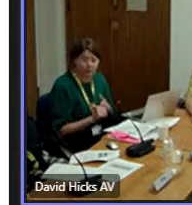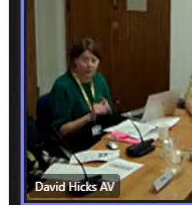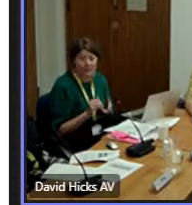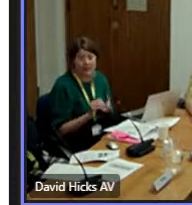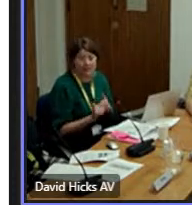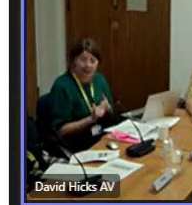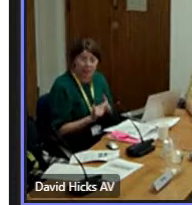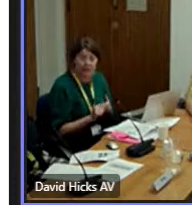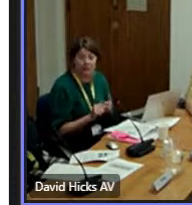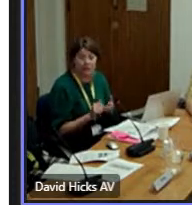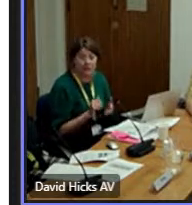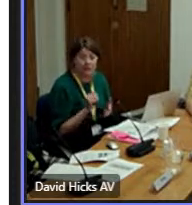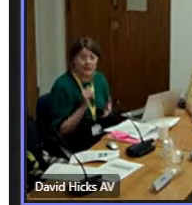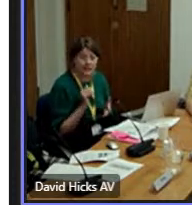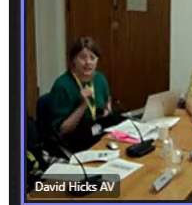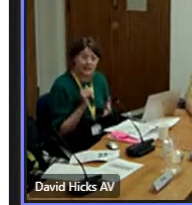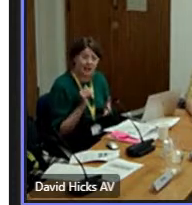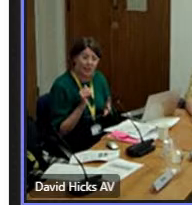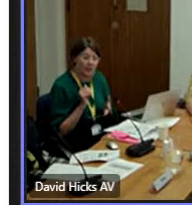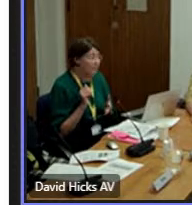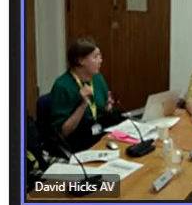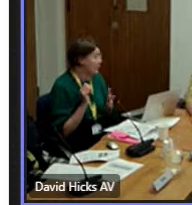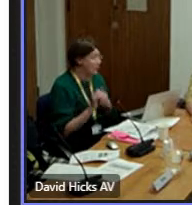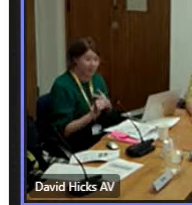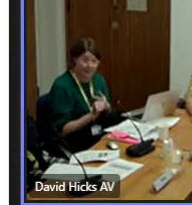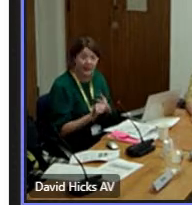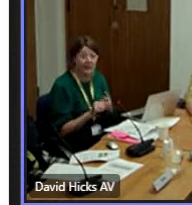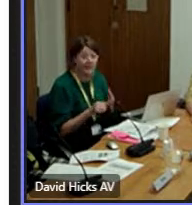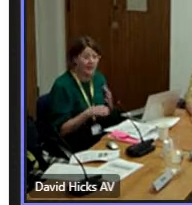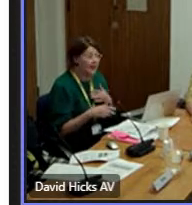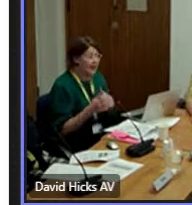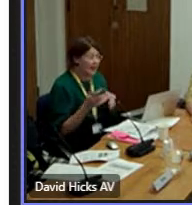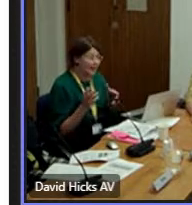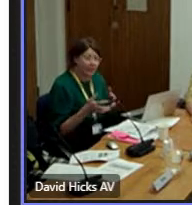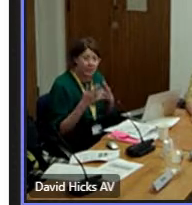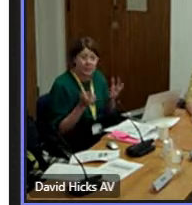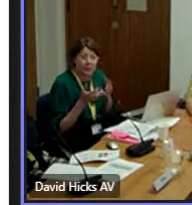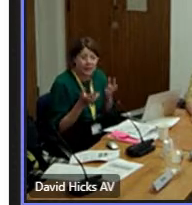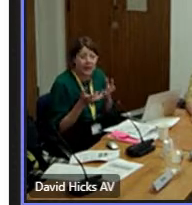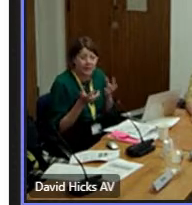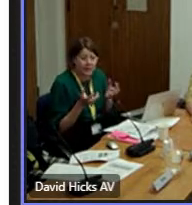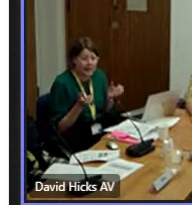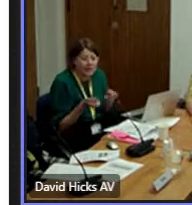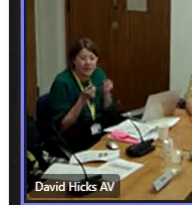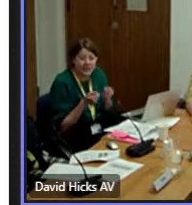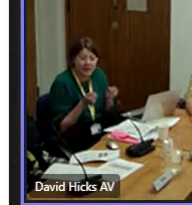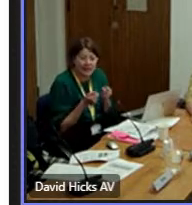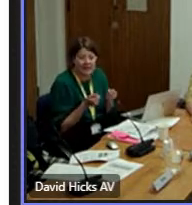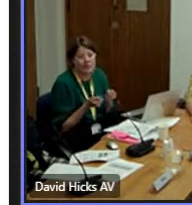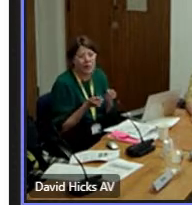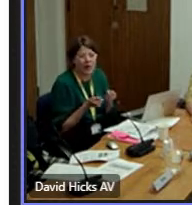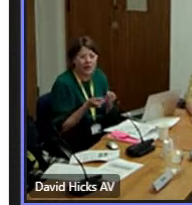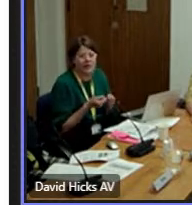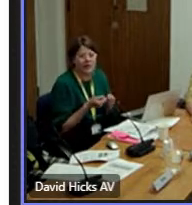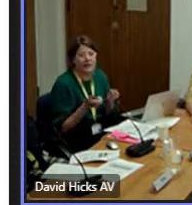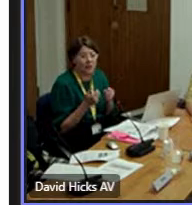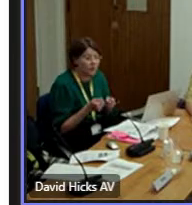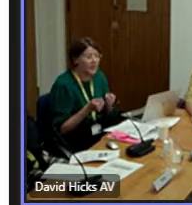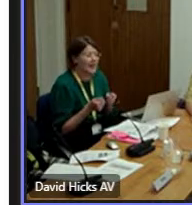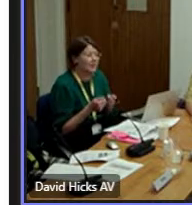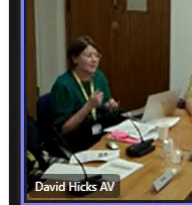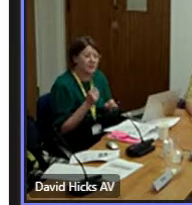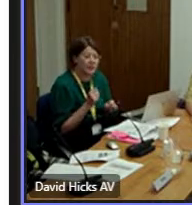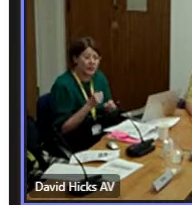voluntary community, faith-based communities. We've got people from lived experience and other people with interest in making this work, along